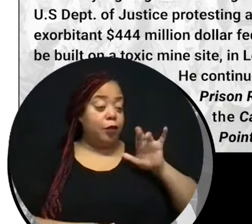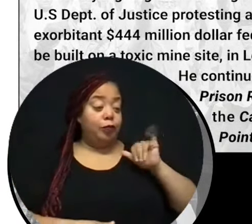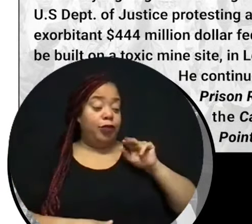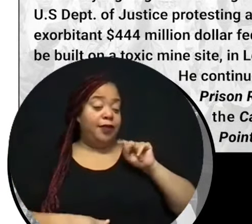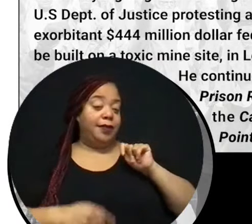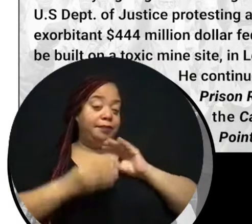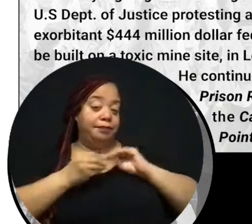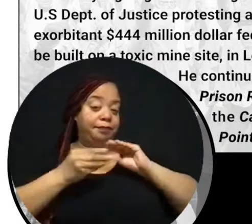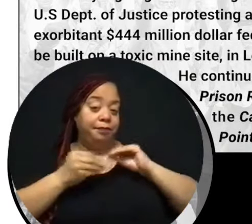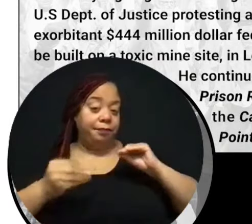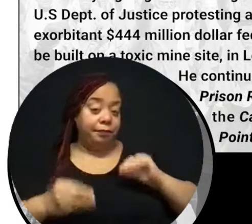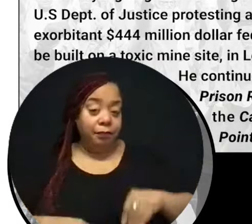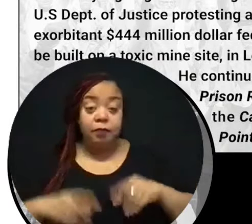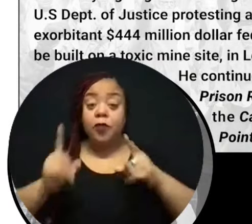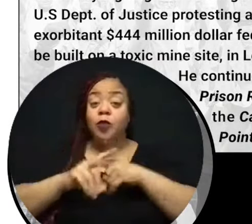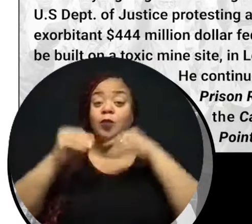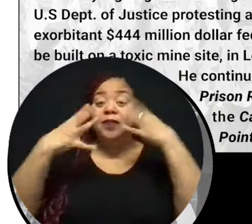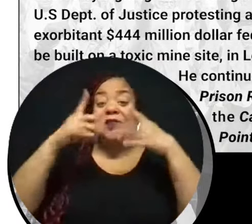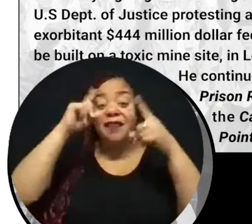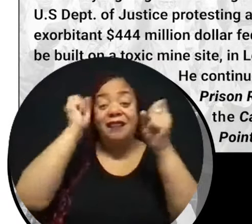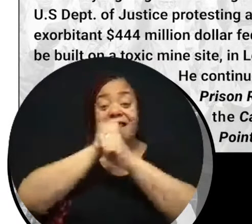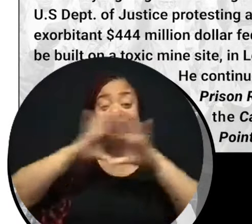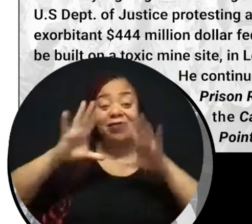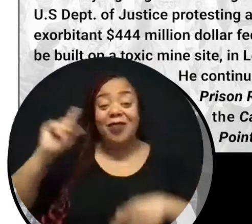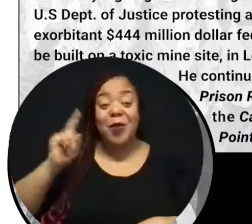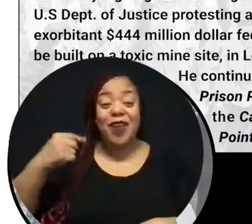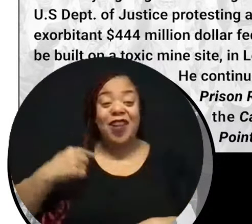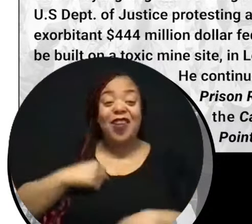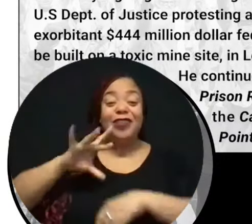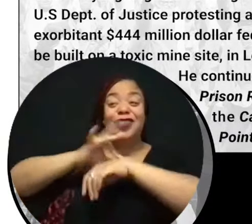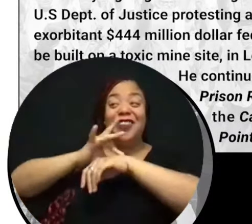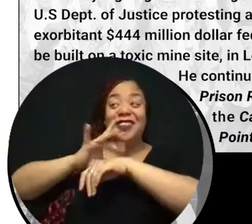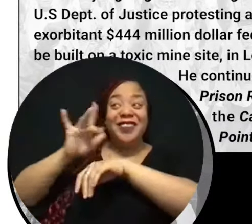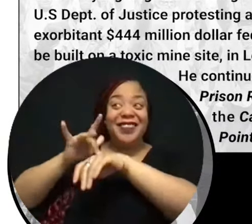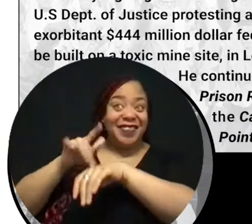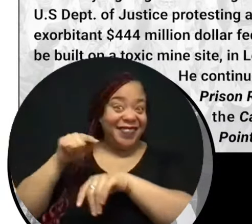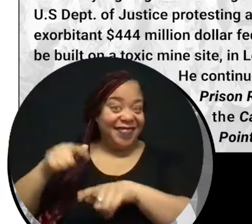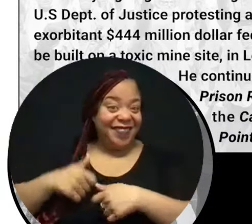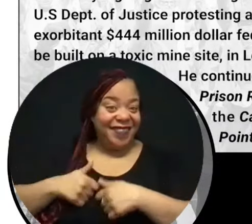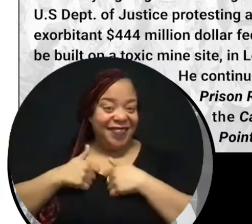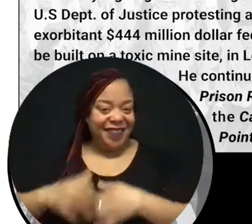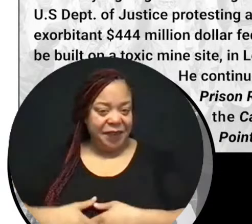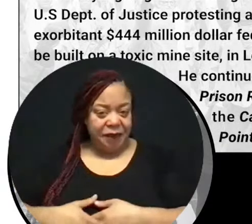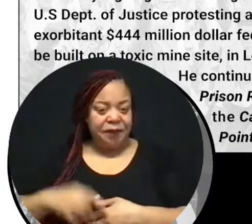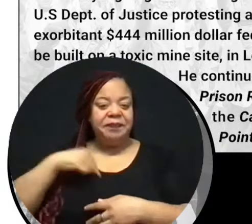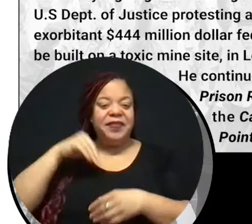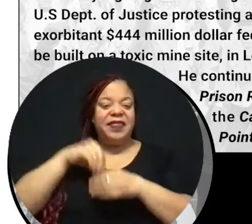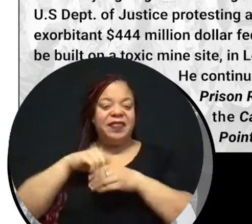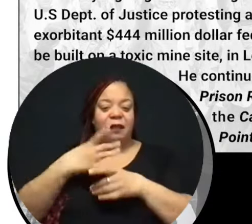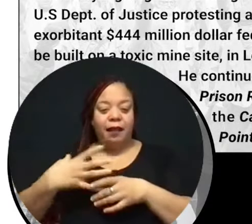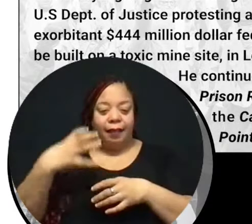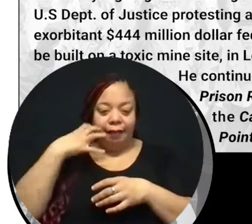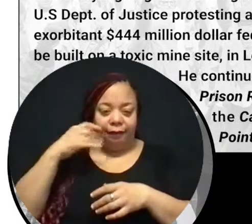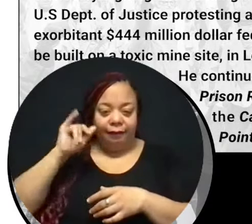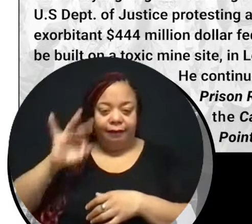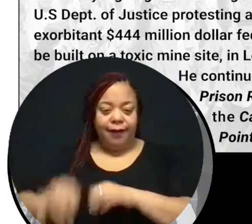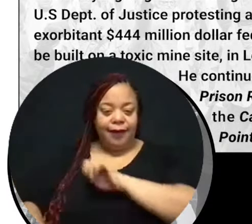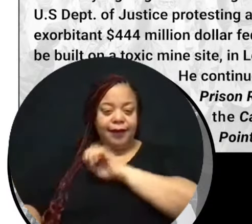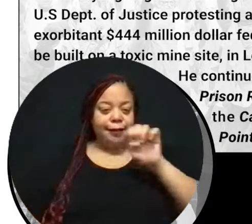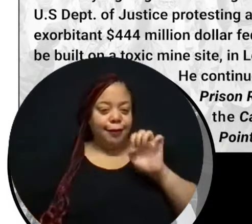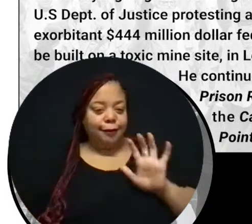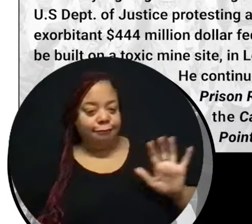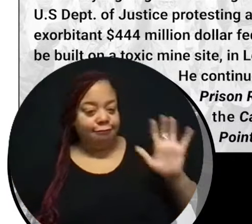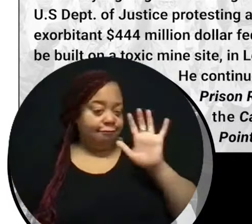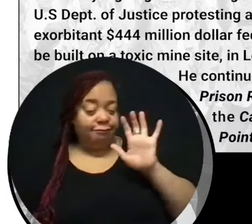Pennsylvania, Northumberland County. Of course, the geography of prisons shaped the lives of those